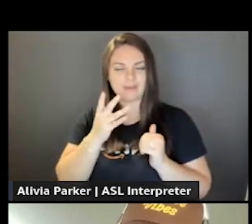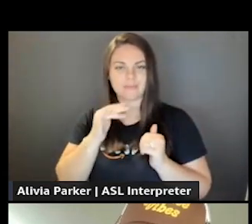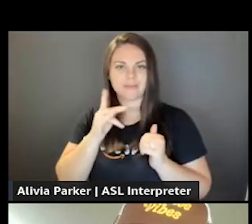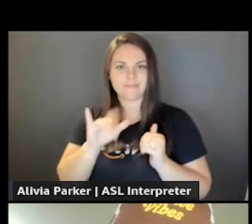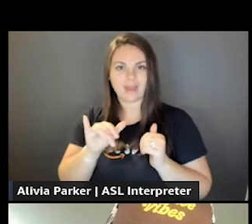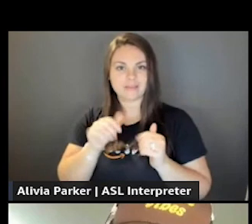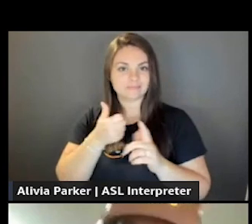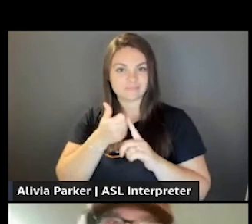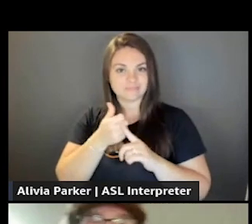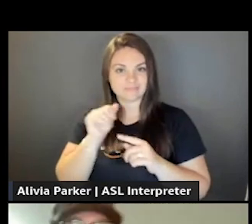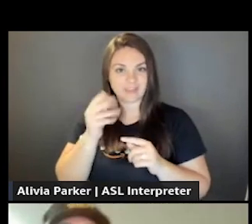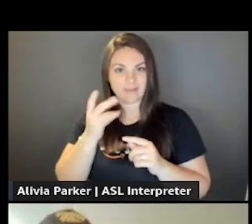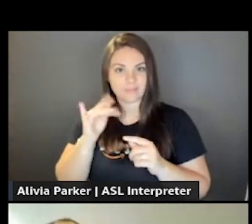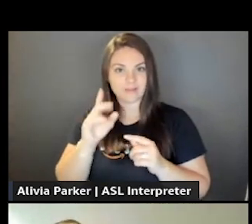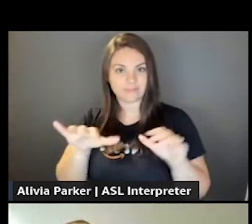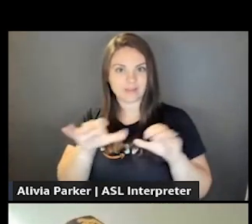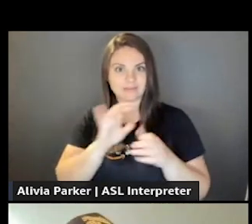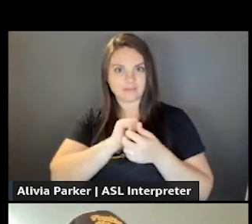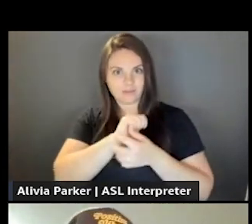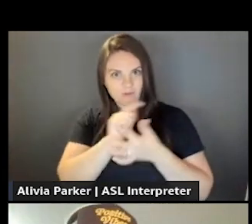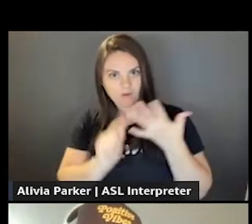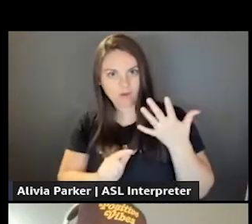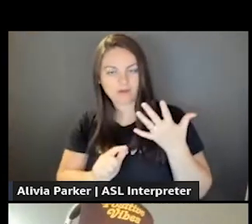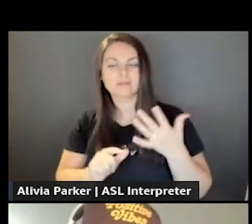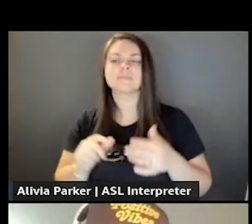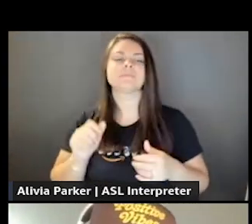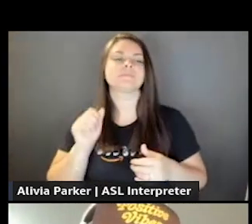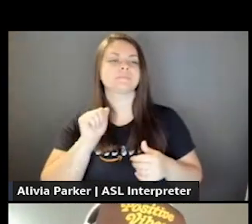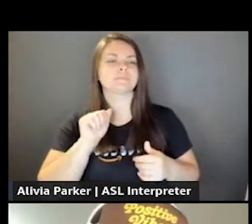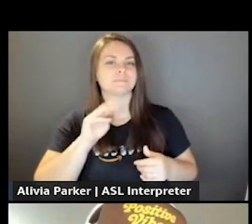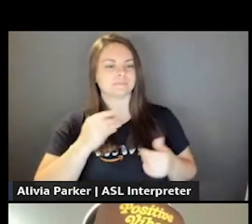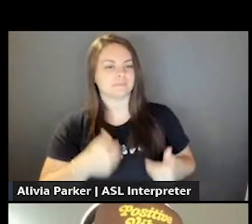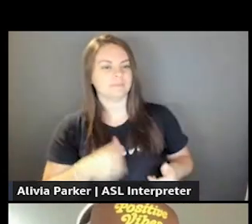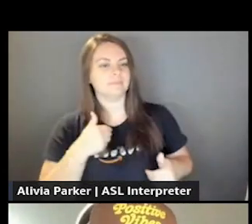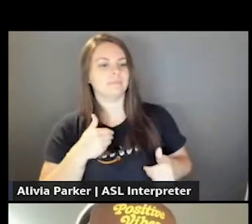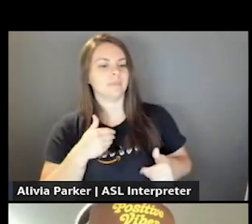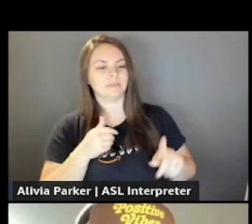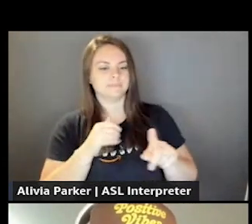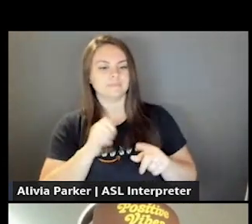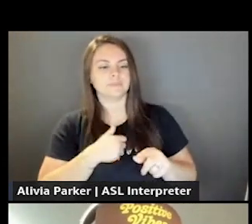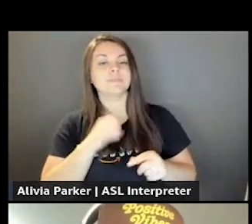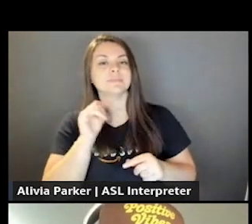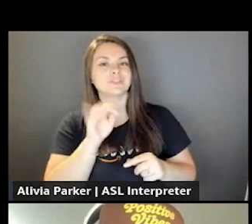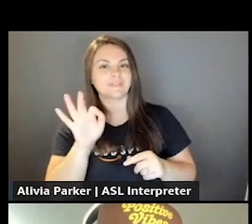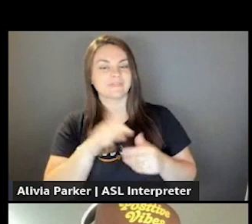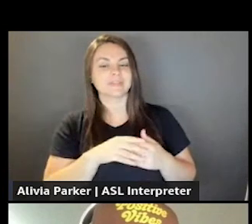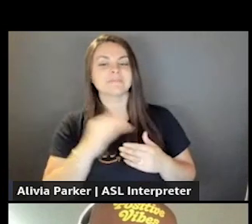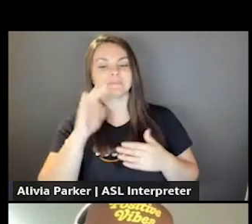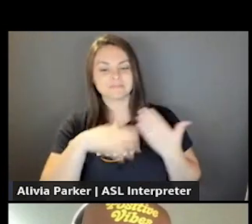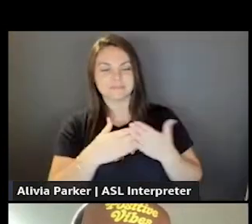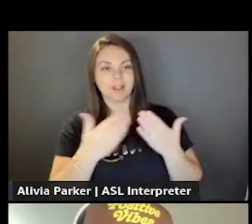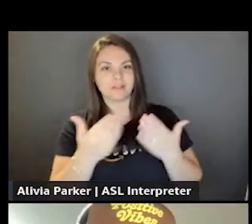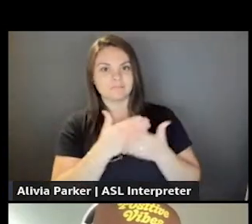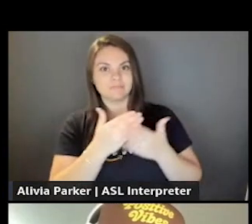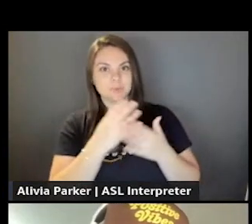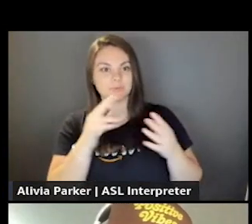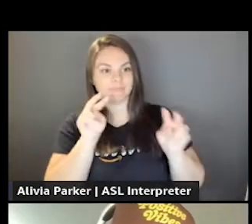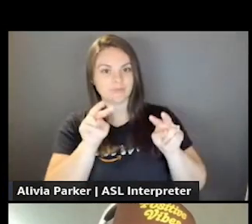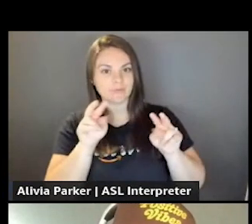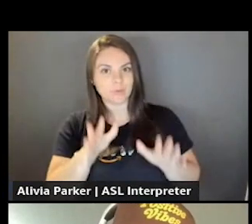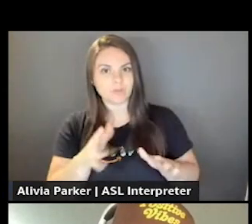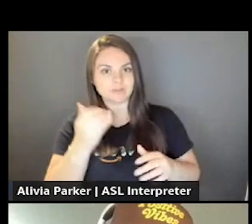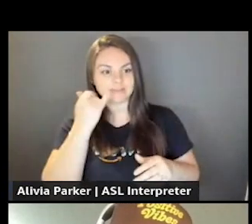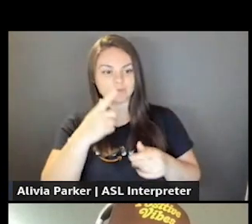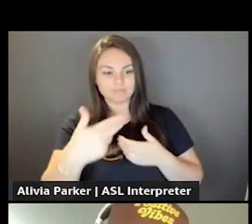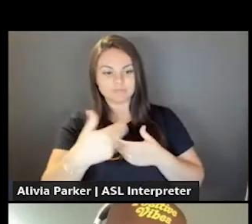So as we're waiting, I just wanted to all of our new viewers, if you've happened to join the stream in the last 10 or 15 minutes, this